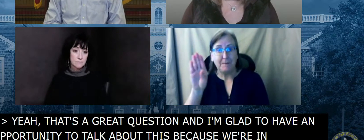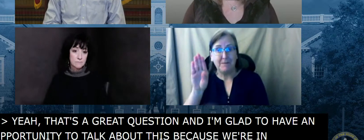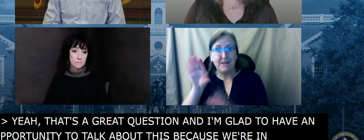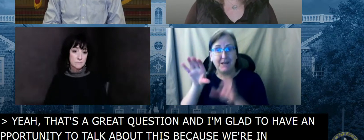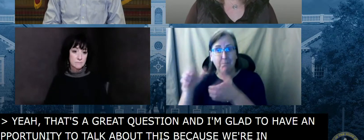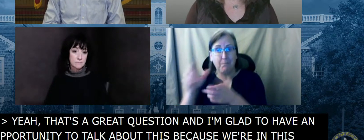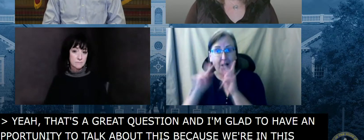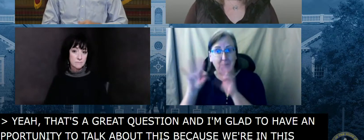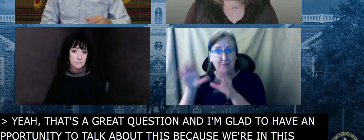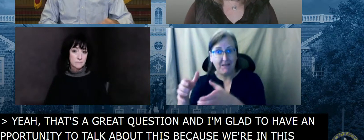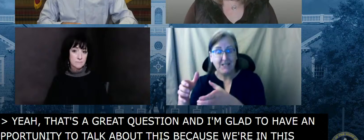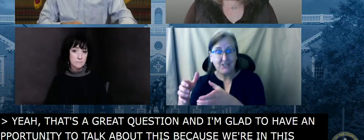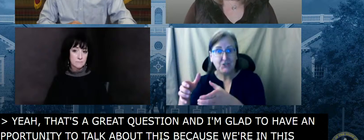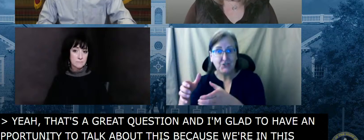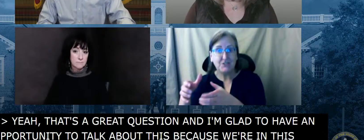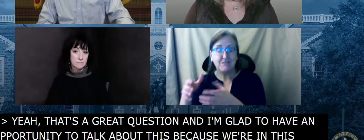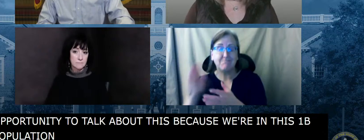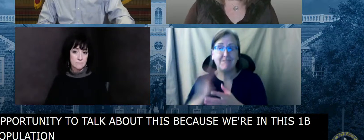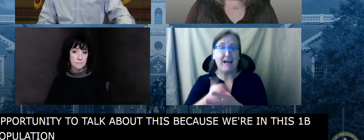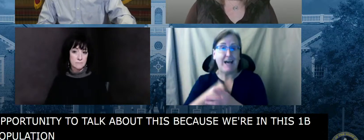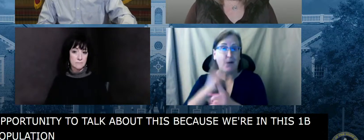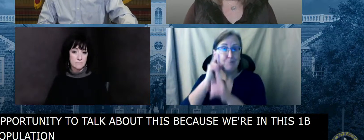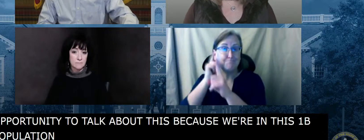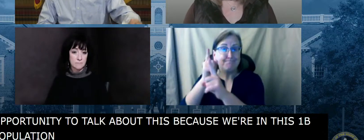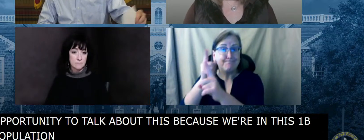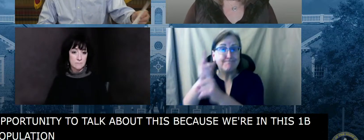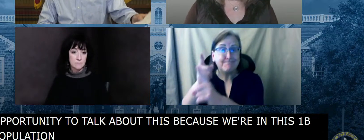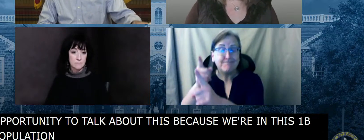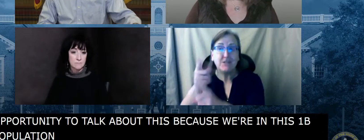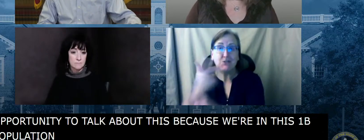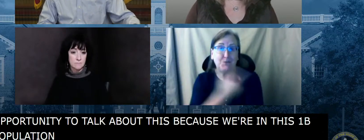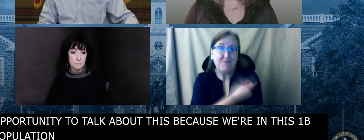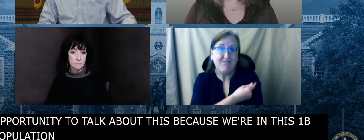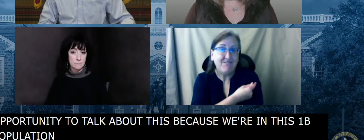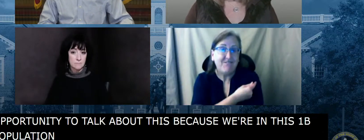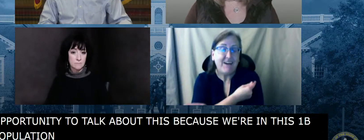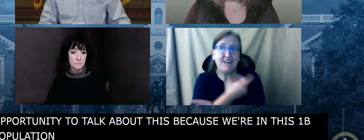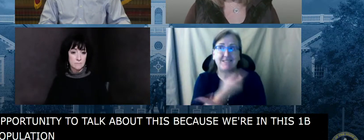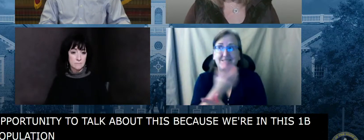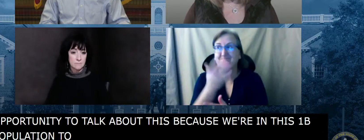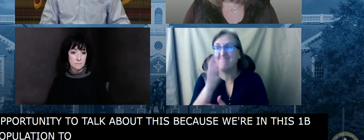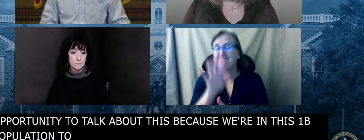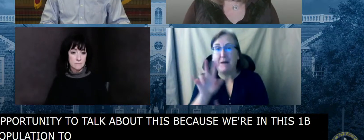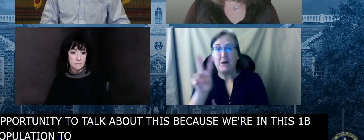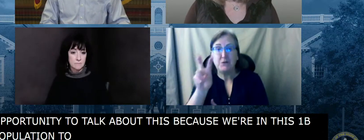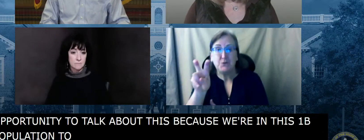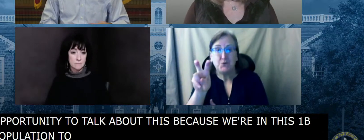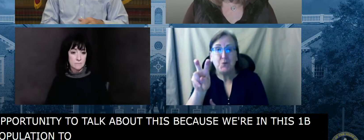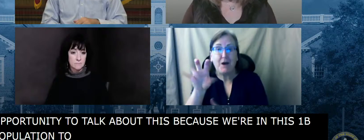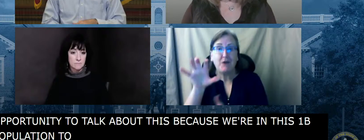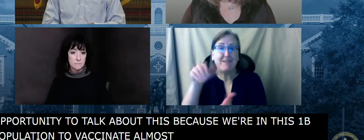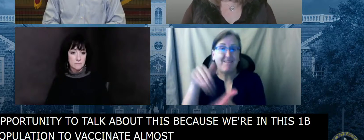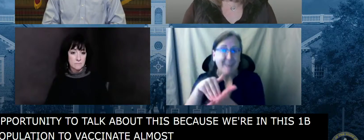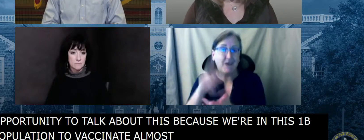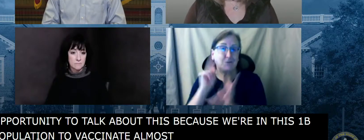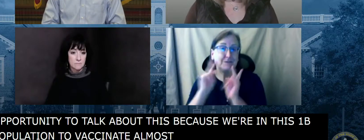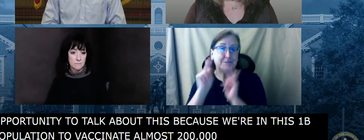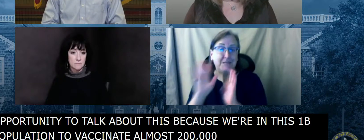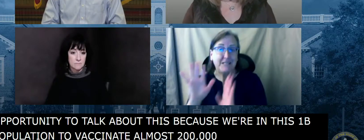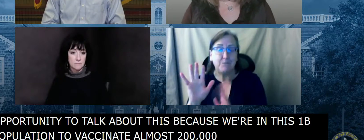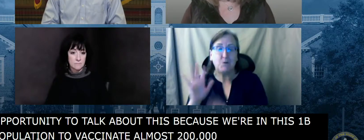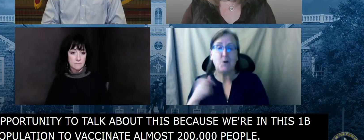population aiming to vaccinate, almost 200,000 people. We have probably